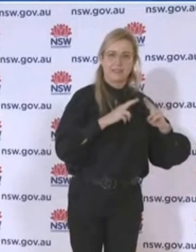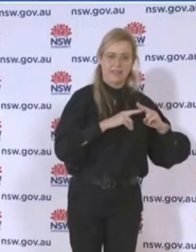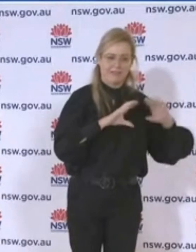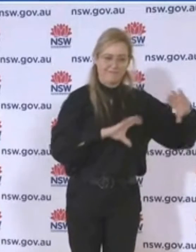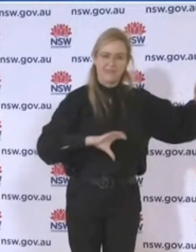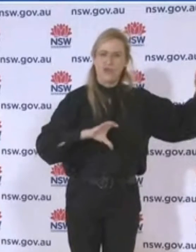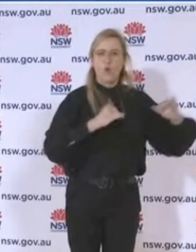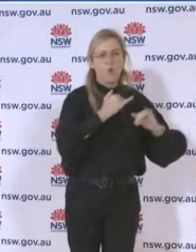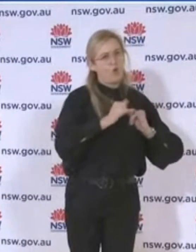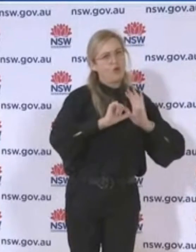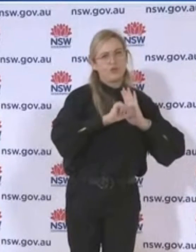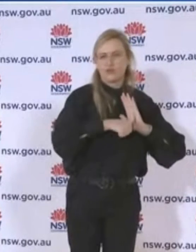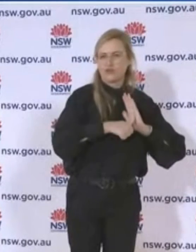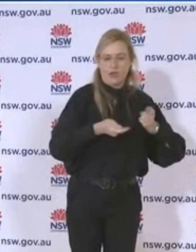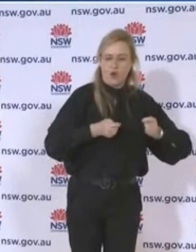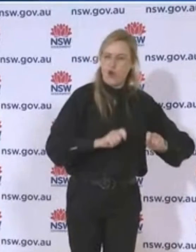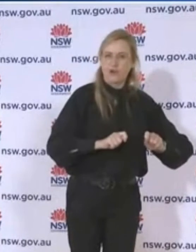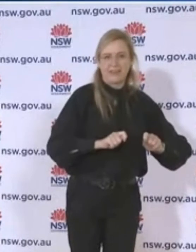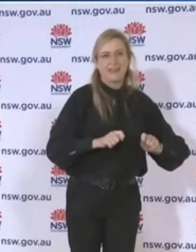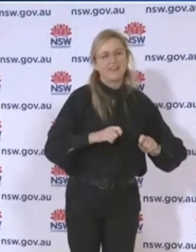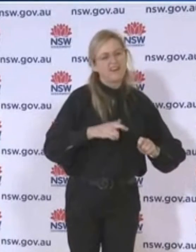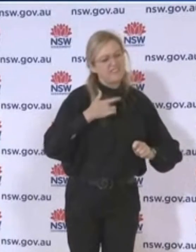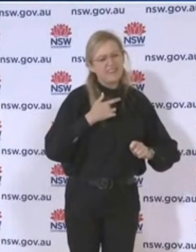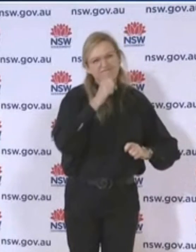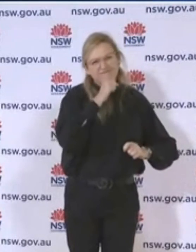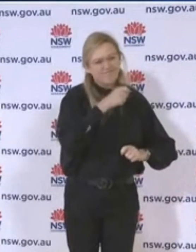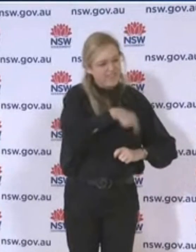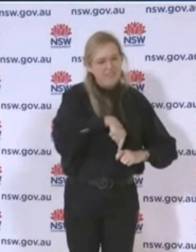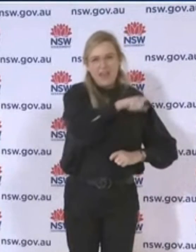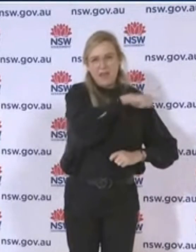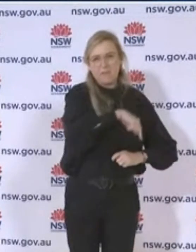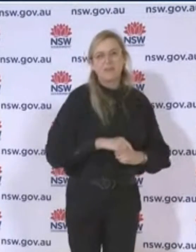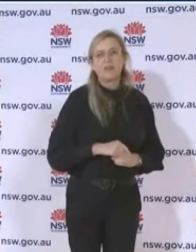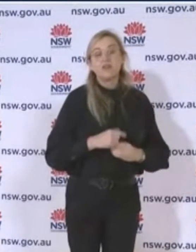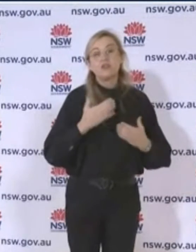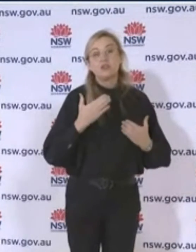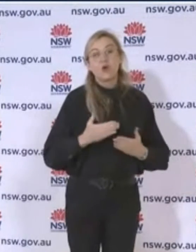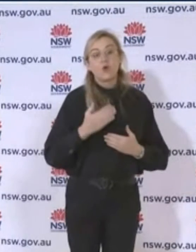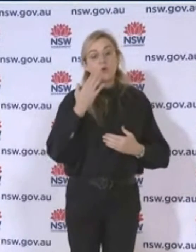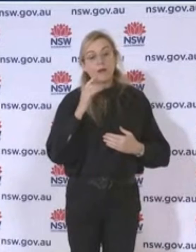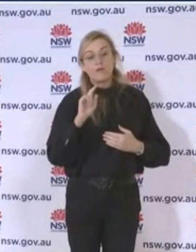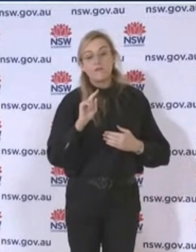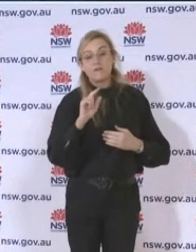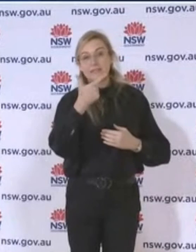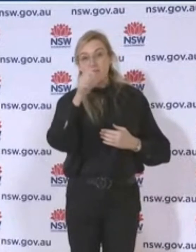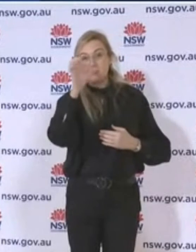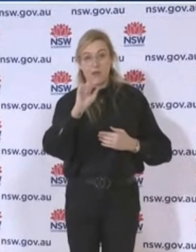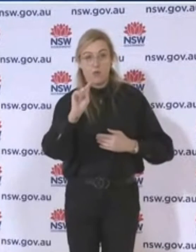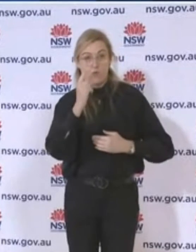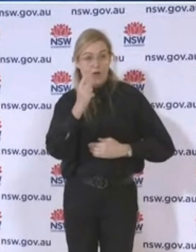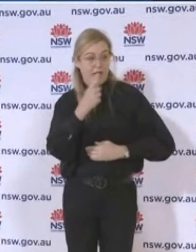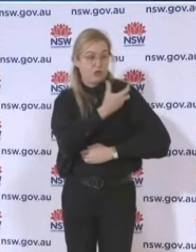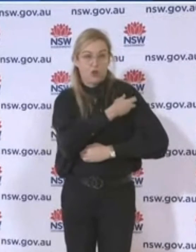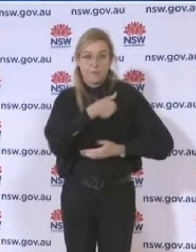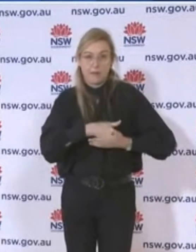And if there's some relief we can offer at any stage, including when we get to 70% first doses, then of course we'll consider those because